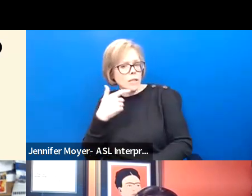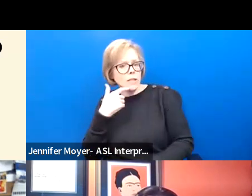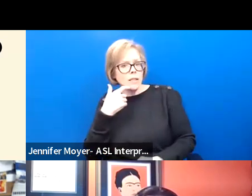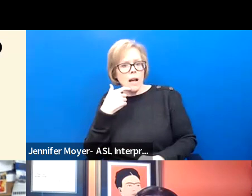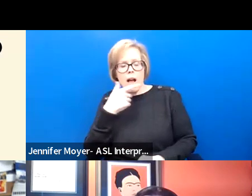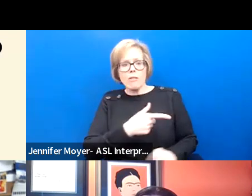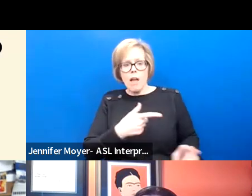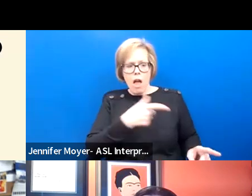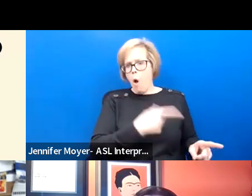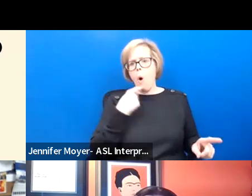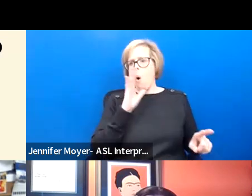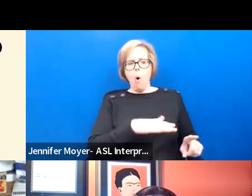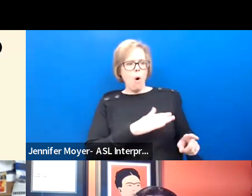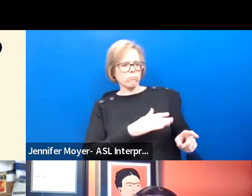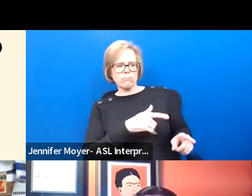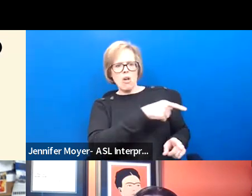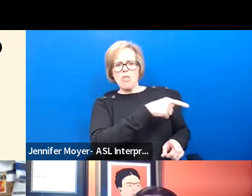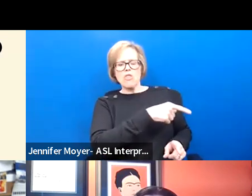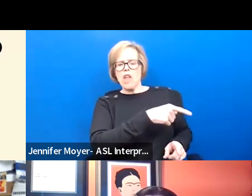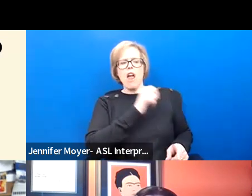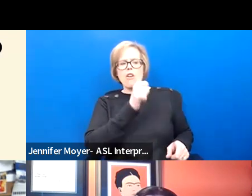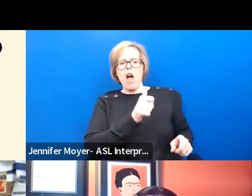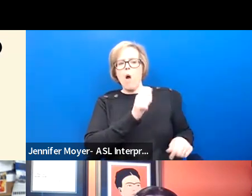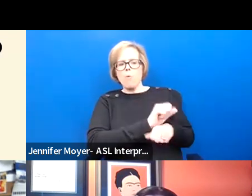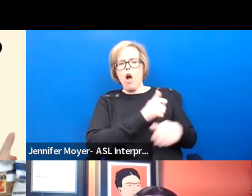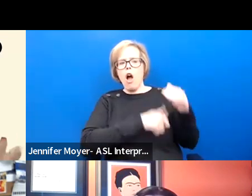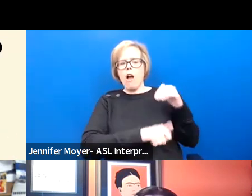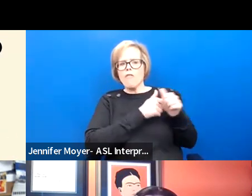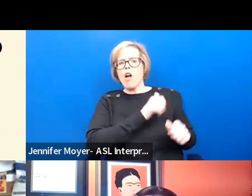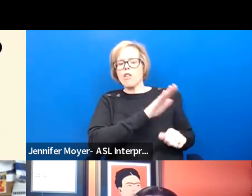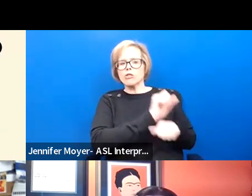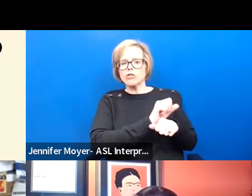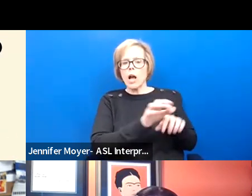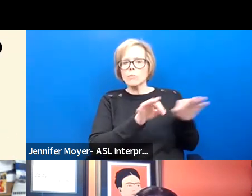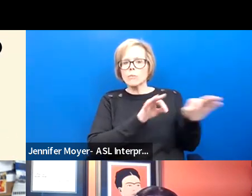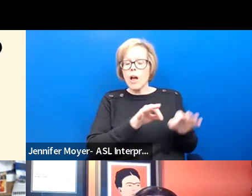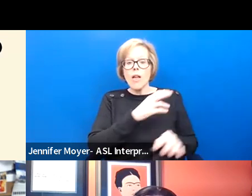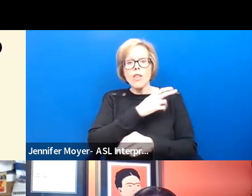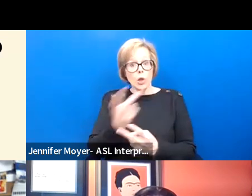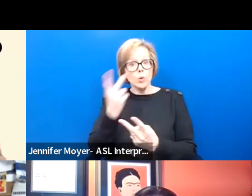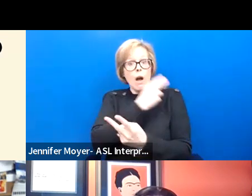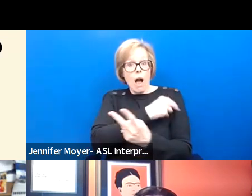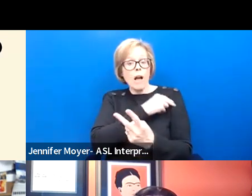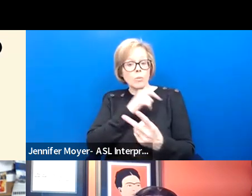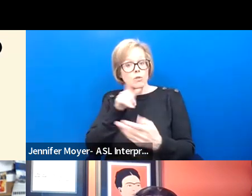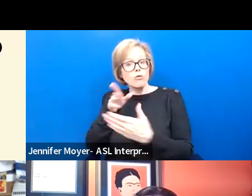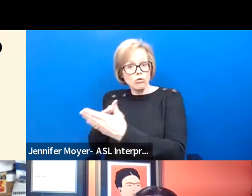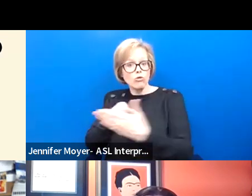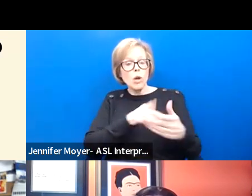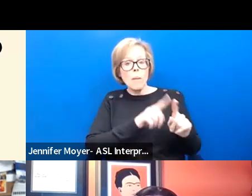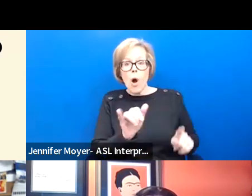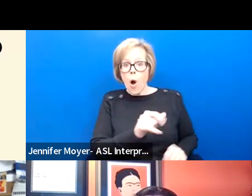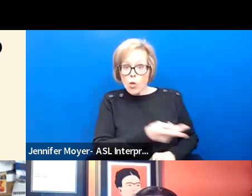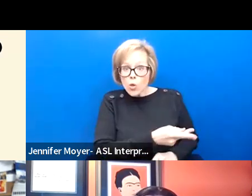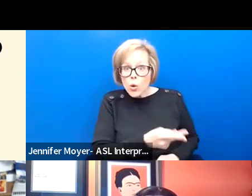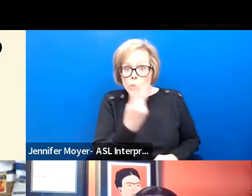rogue. They were not operating under the scope of their job description. And guess who? I mean, the 2 hospitals got sued, but so did these 2